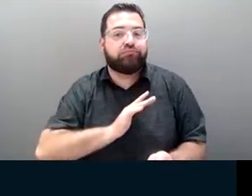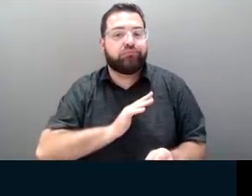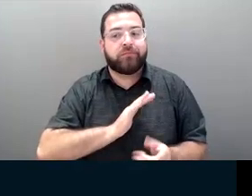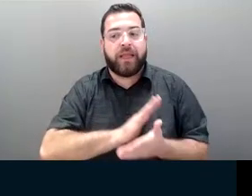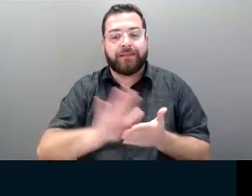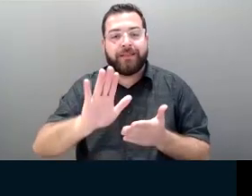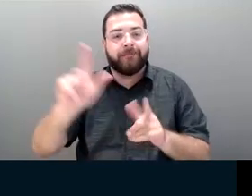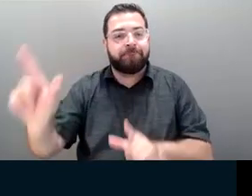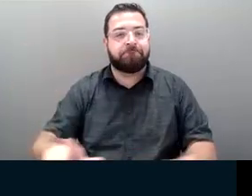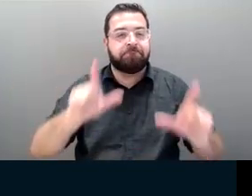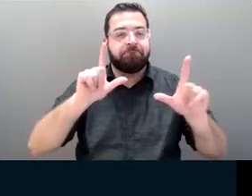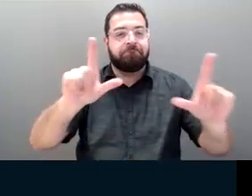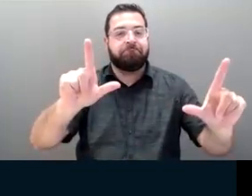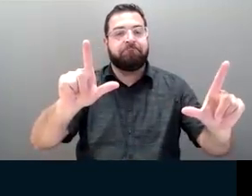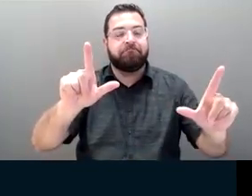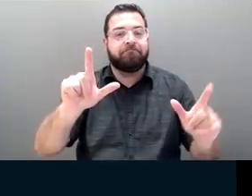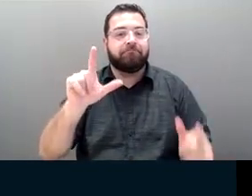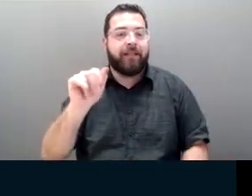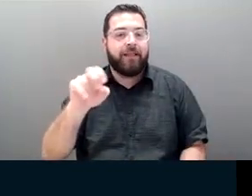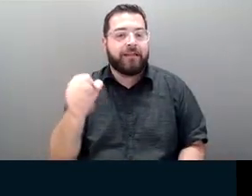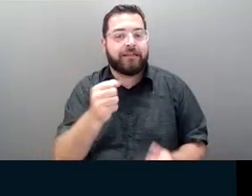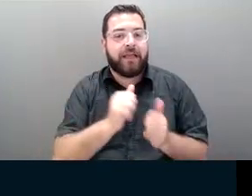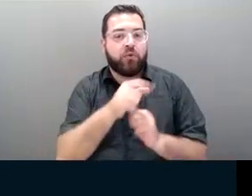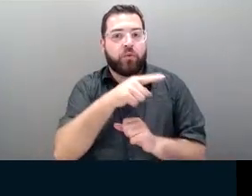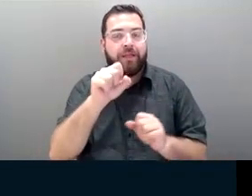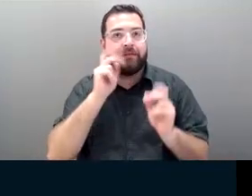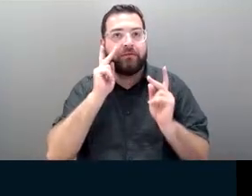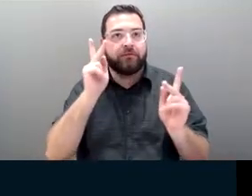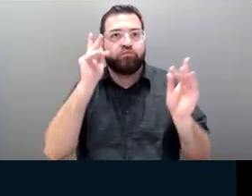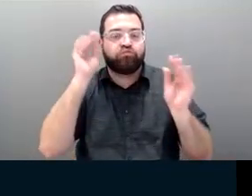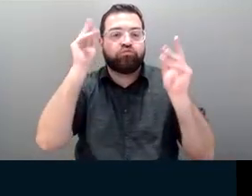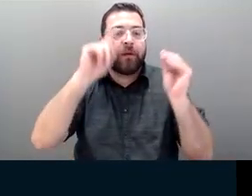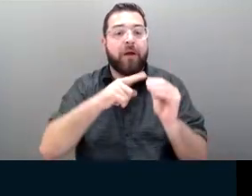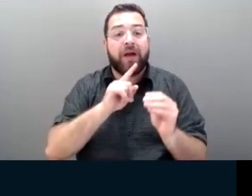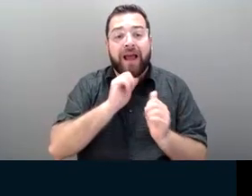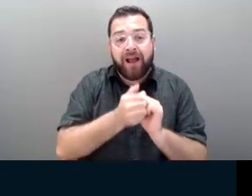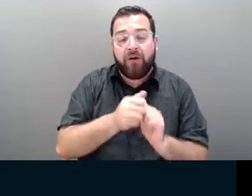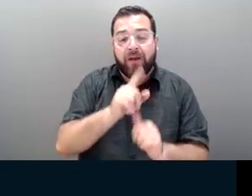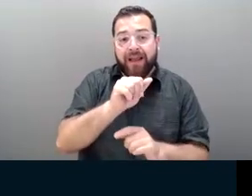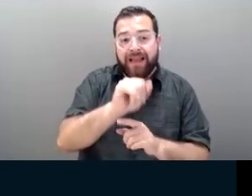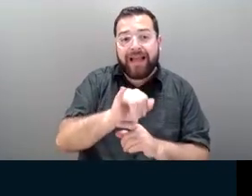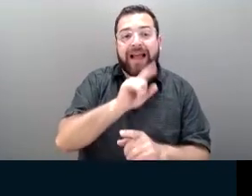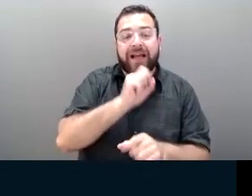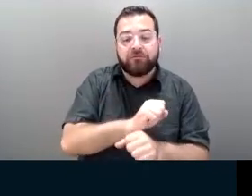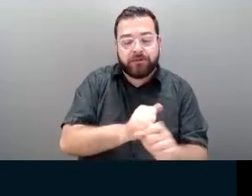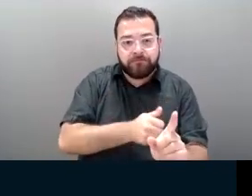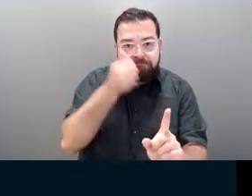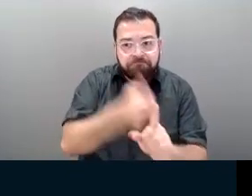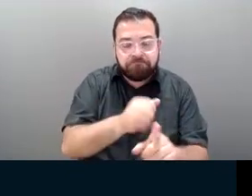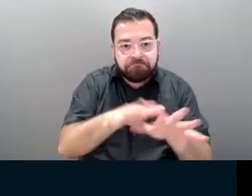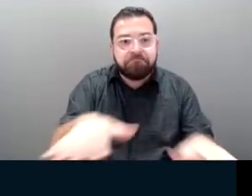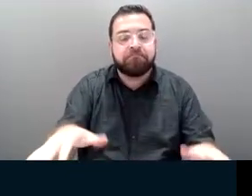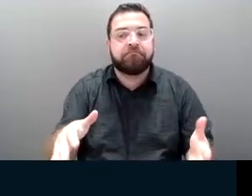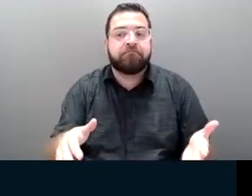lens with which to kind of think about what the actual impacts of AI are, right? Rather than it